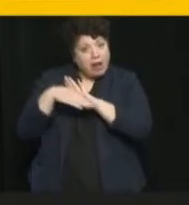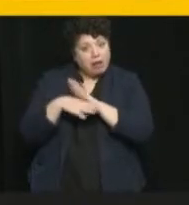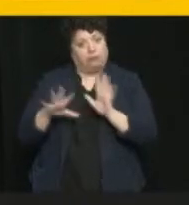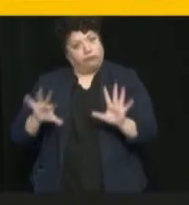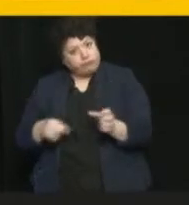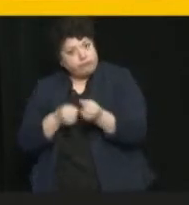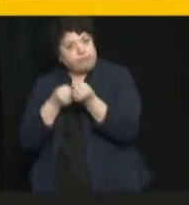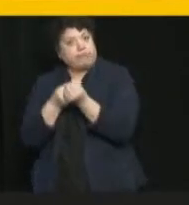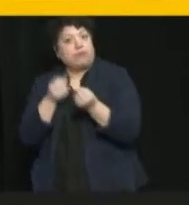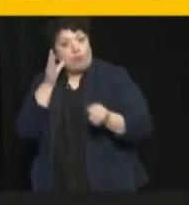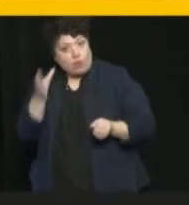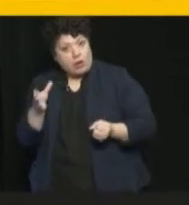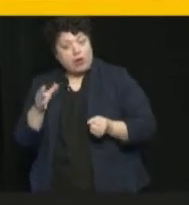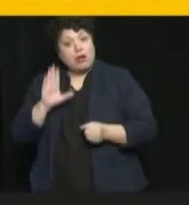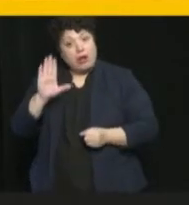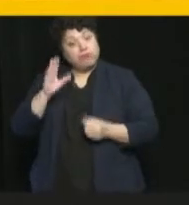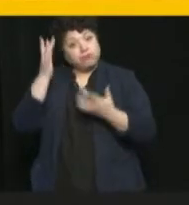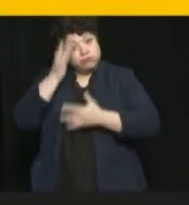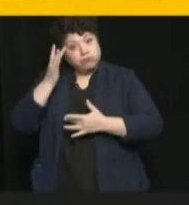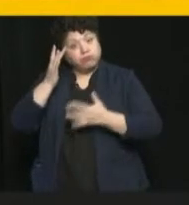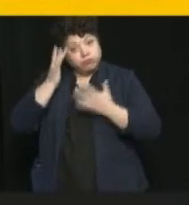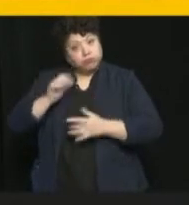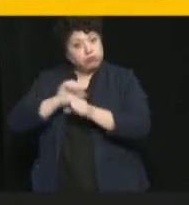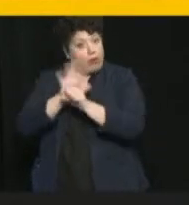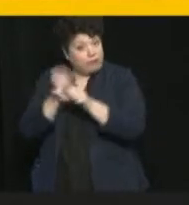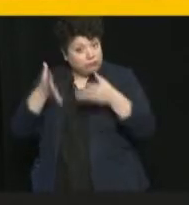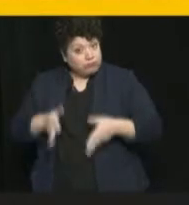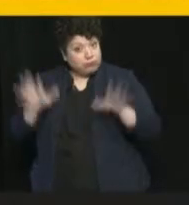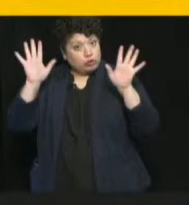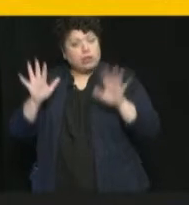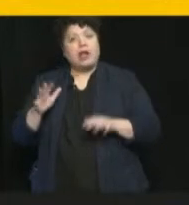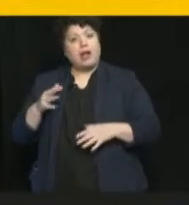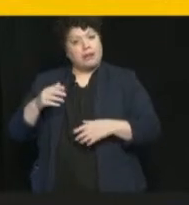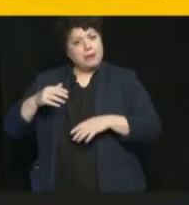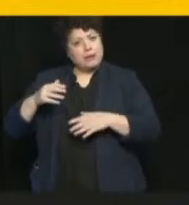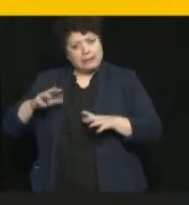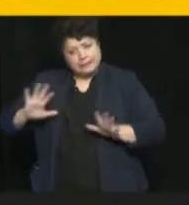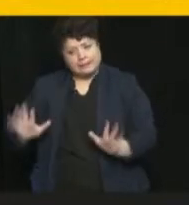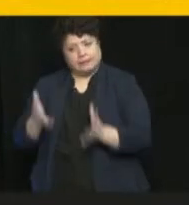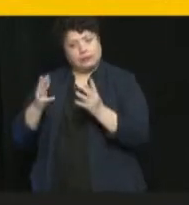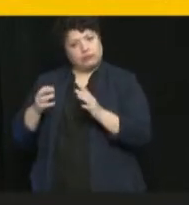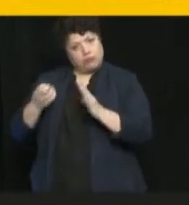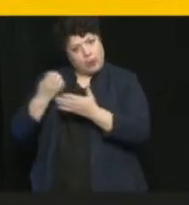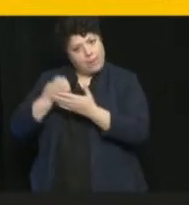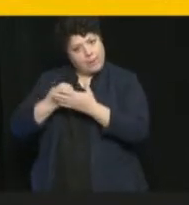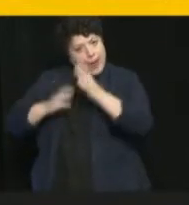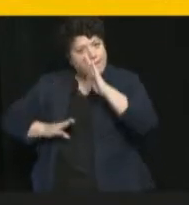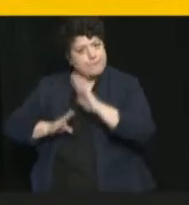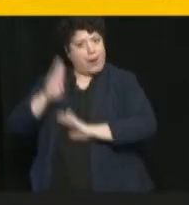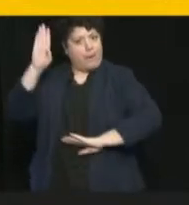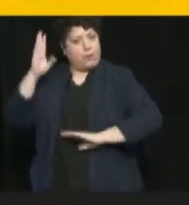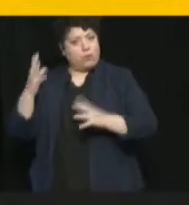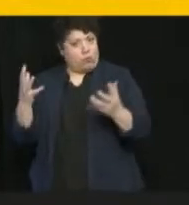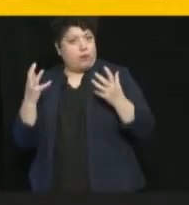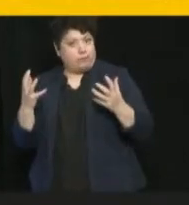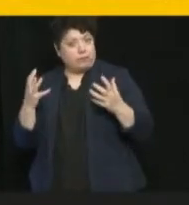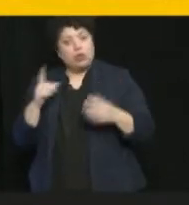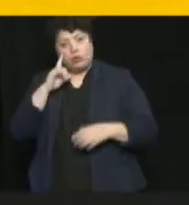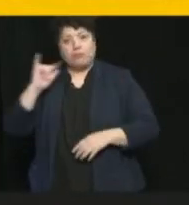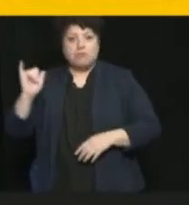once the pandemic is done, we can come back as quickly as possible to a prosperous economy and a more normal